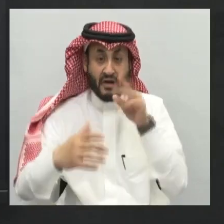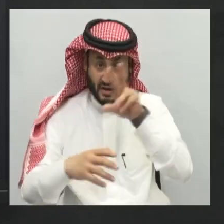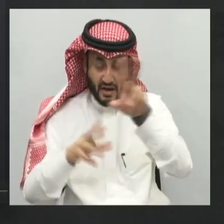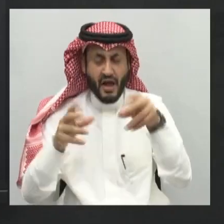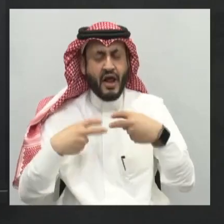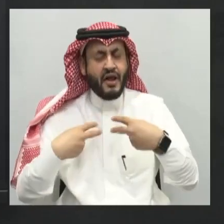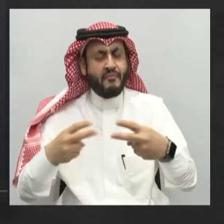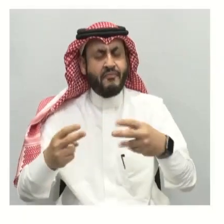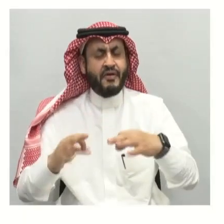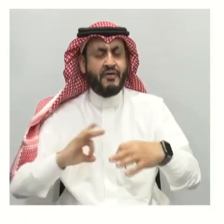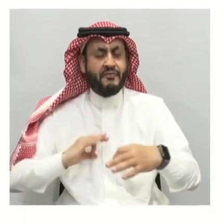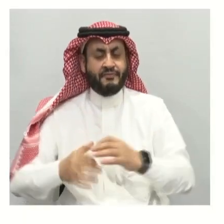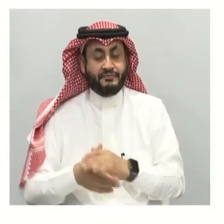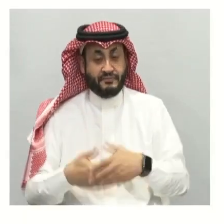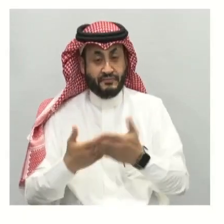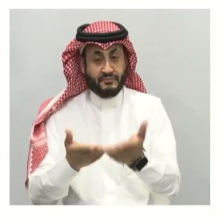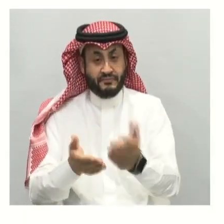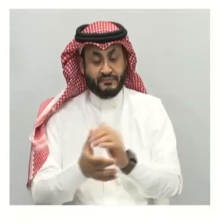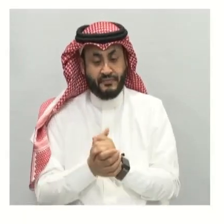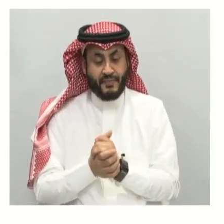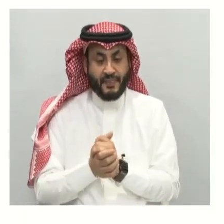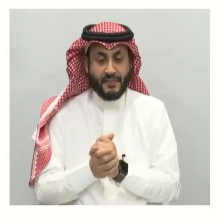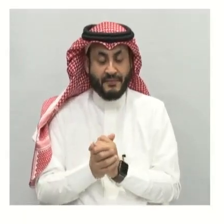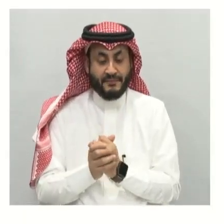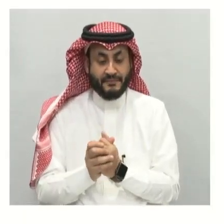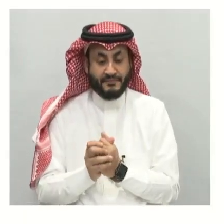you like. So let's begin.